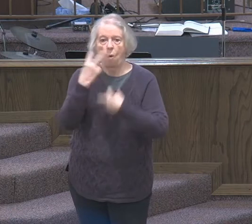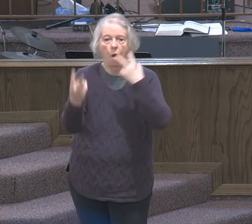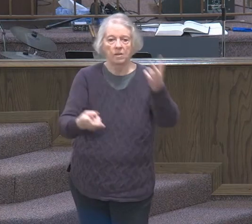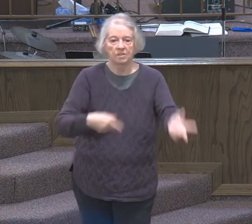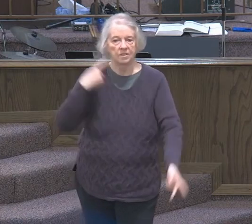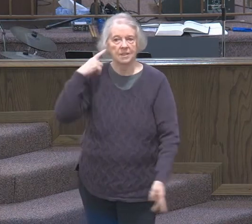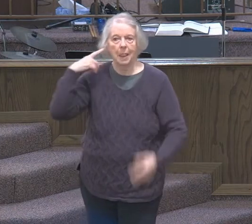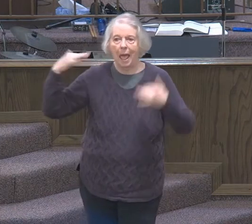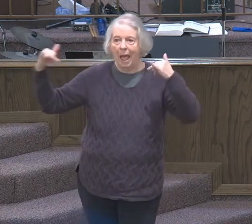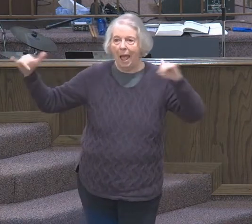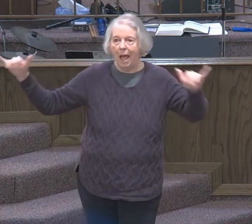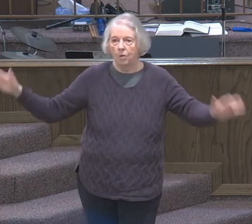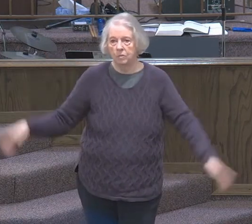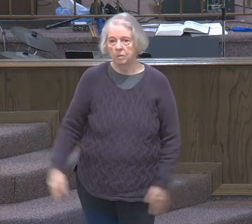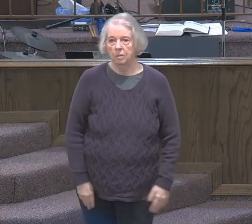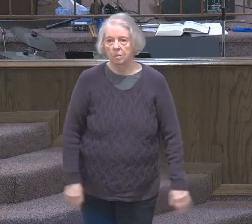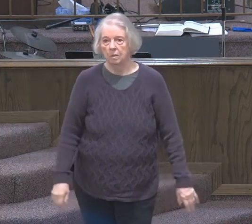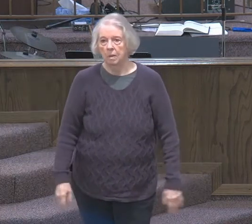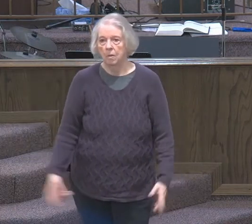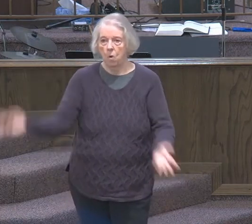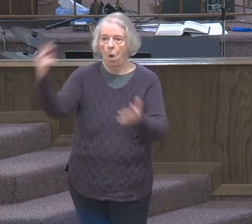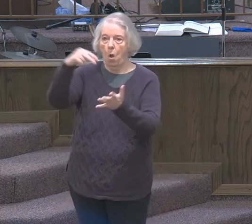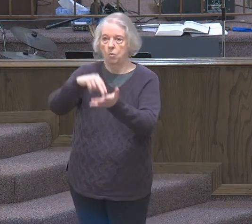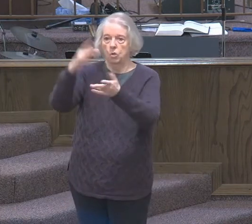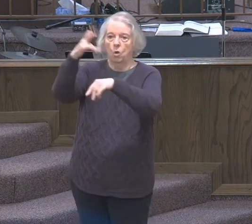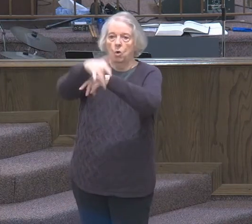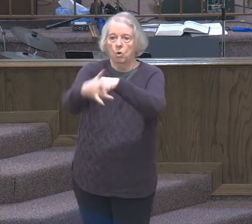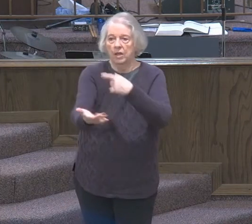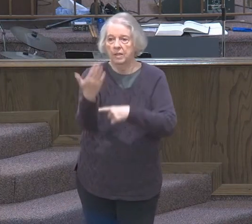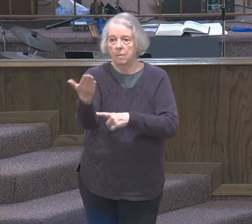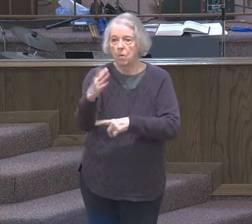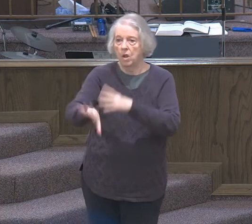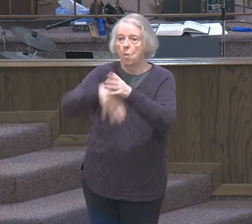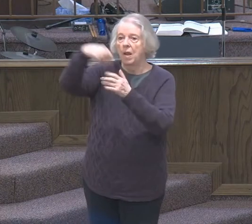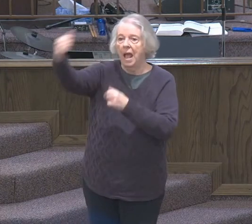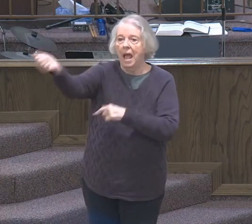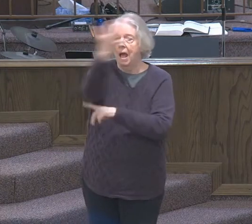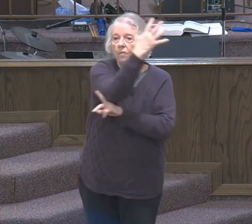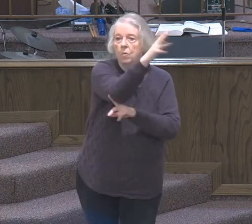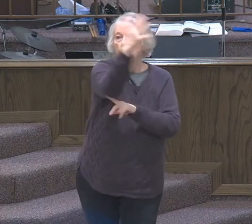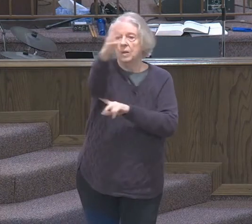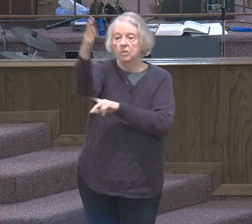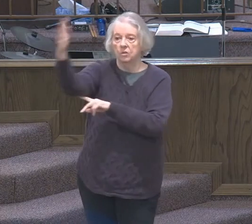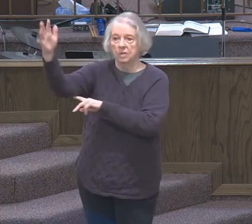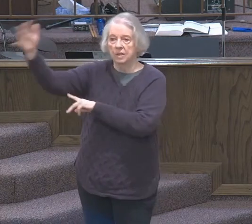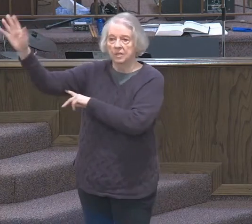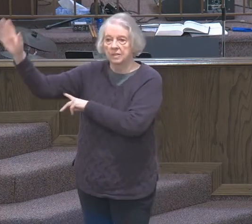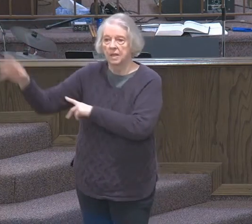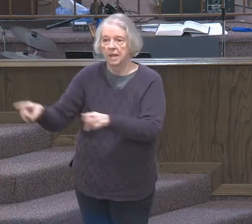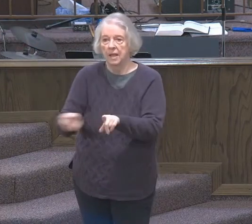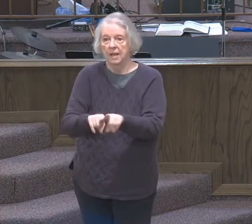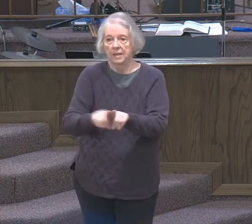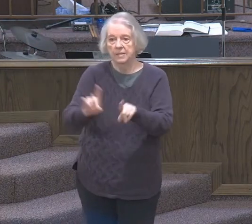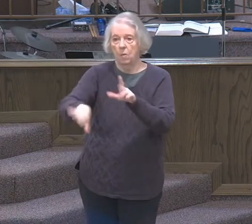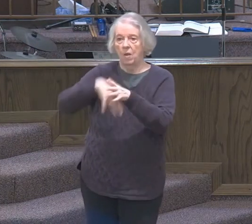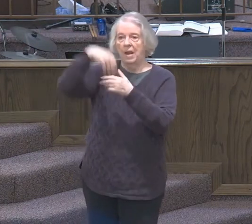high. So they rose early in the morning and went out into the wilderness of Tekoa. And as they went out,